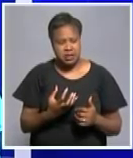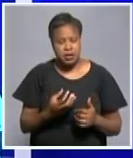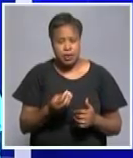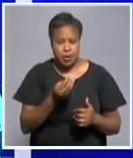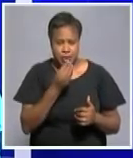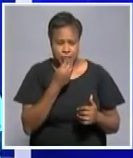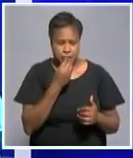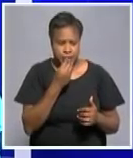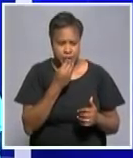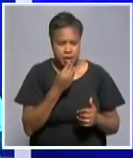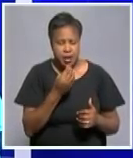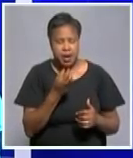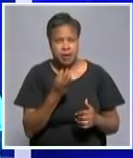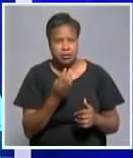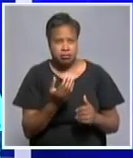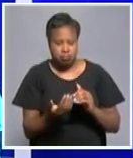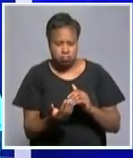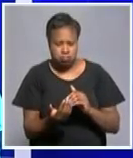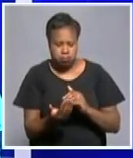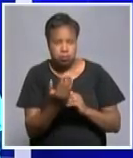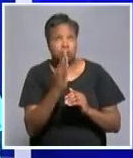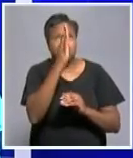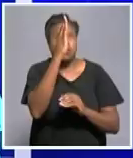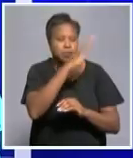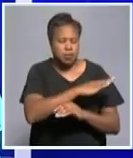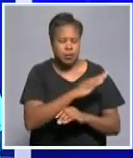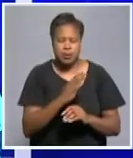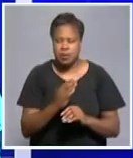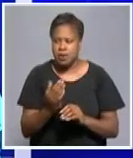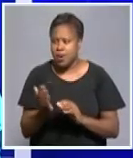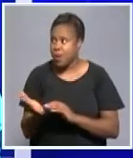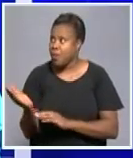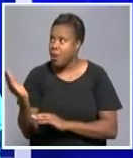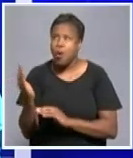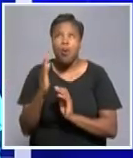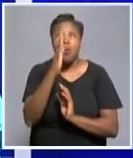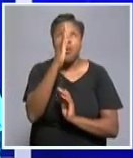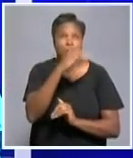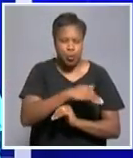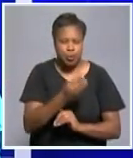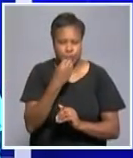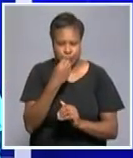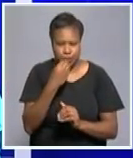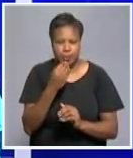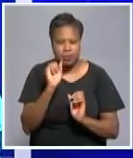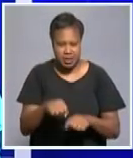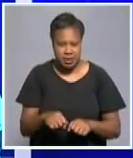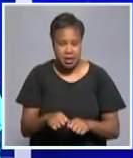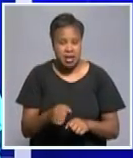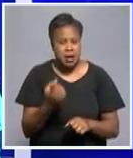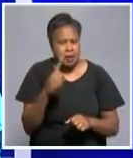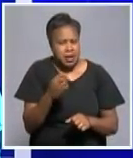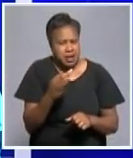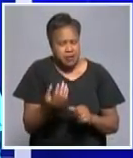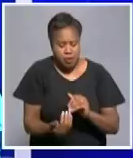meal, 3 meals per day, but on top of the 3 meals, if I have provided a patient